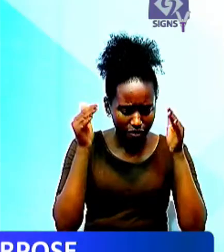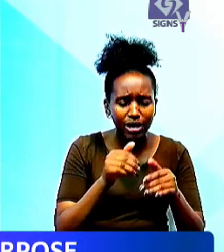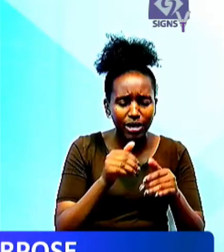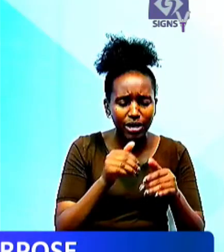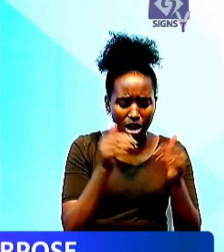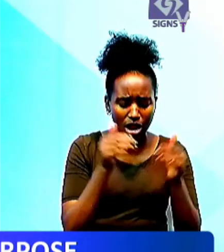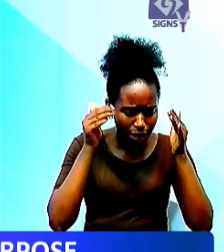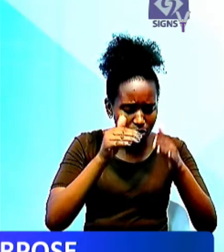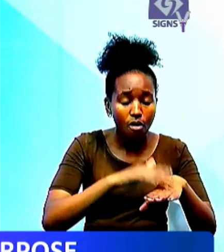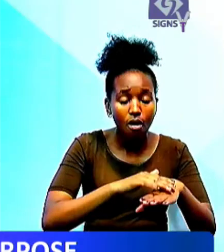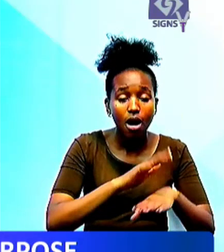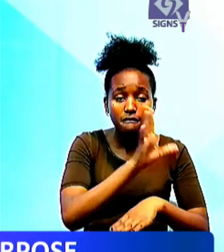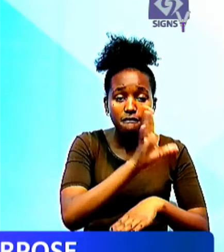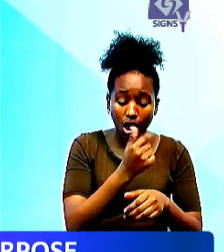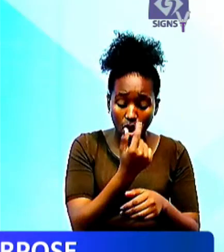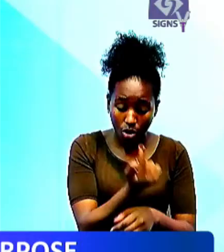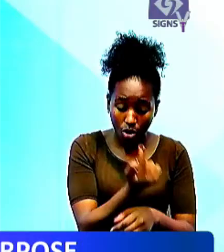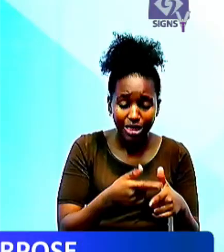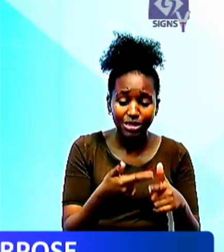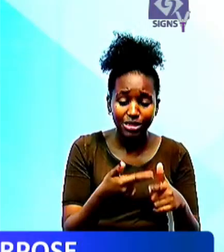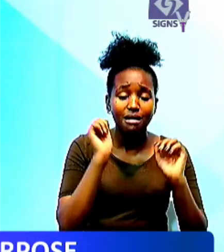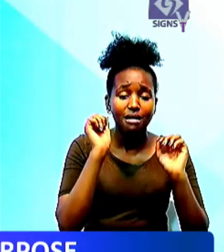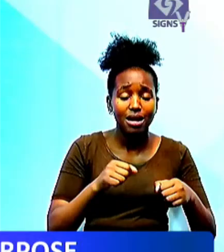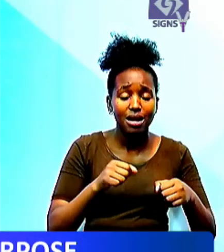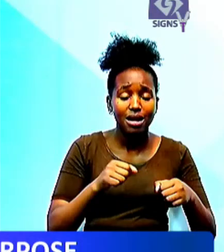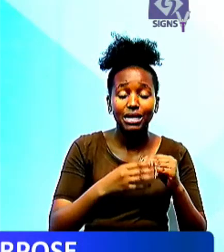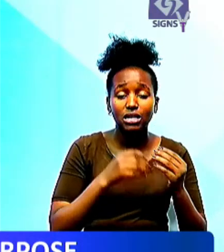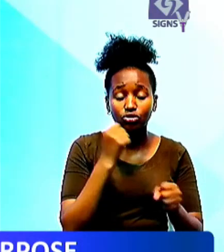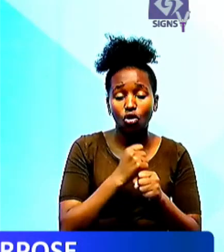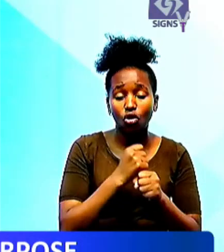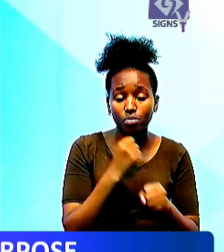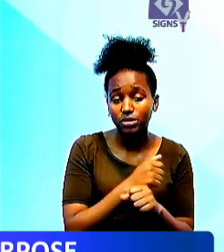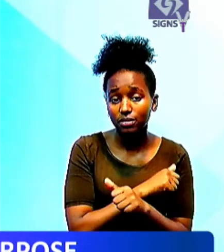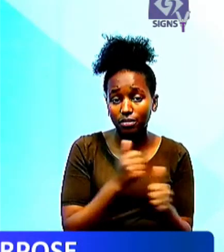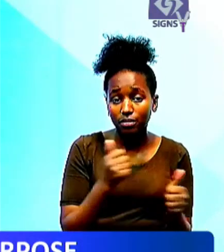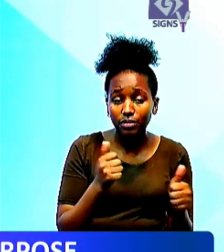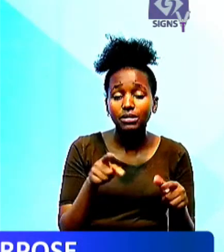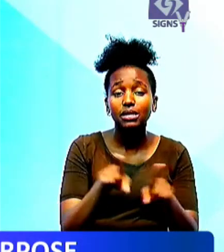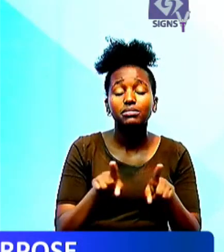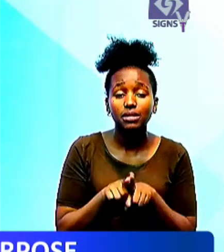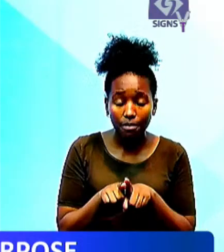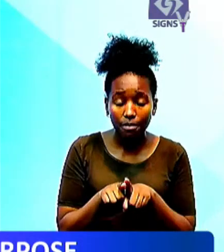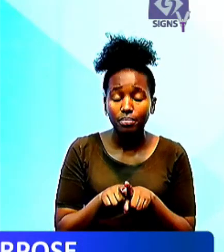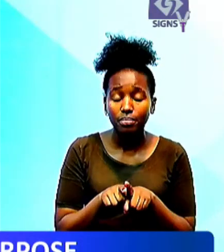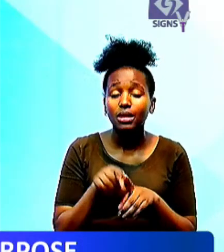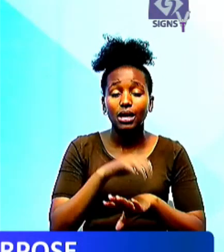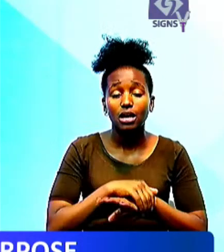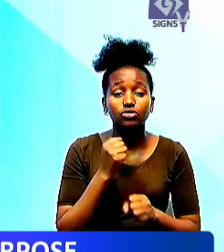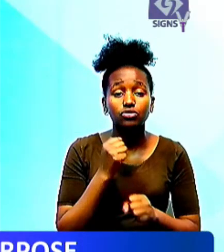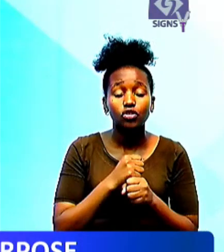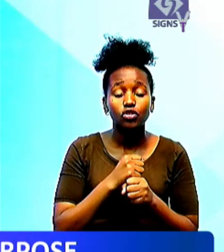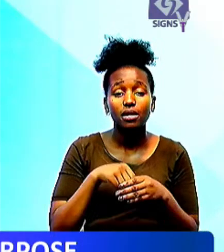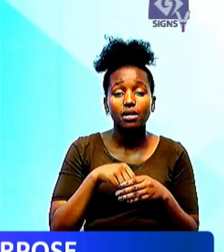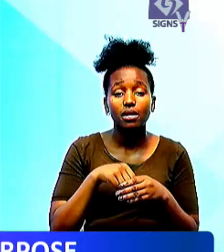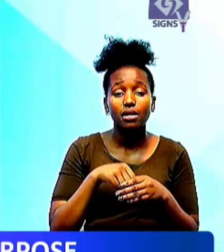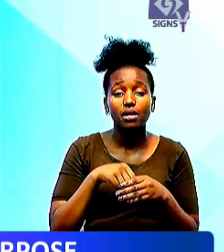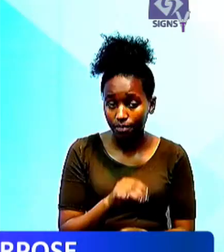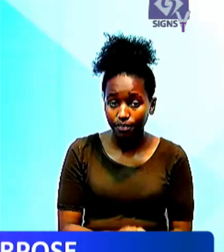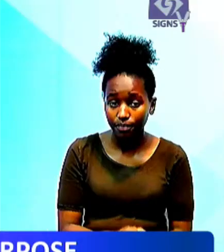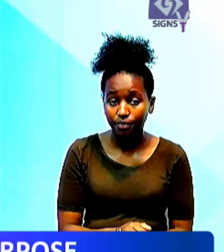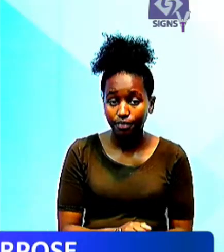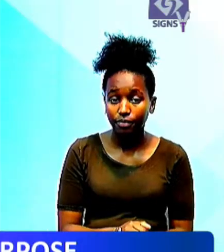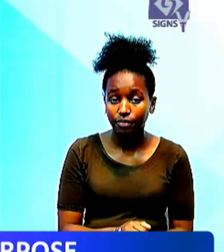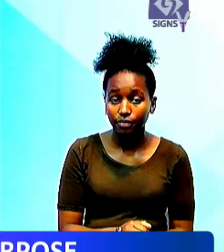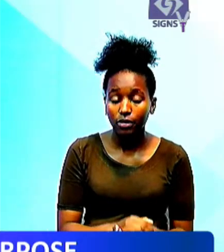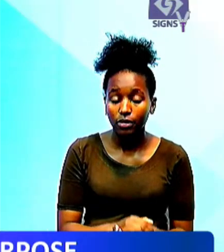Africa alone, we can be able to create jobs within Africa. And you look on the margins,